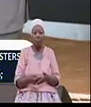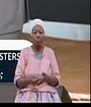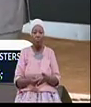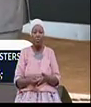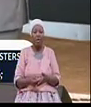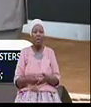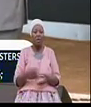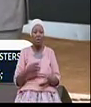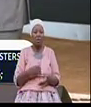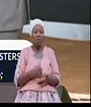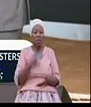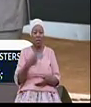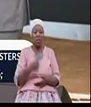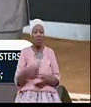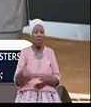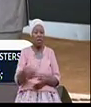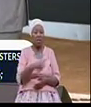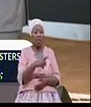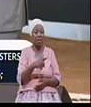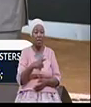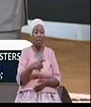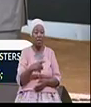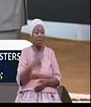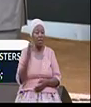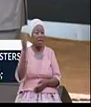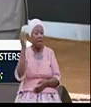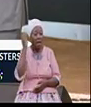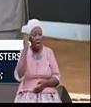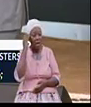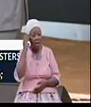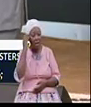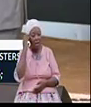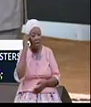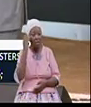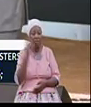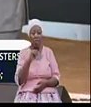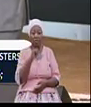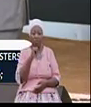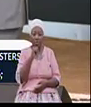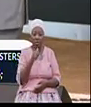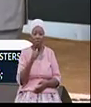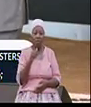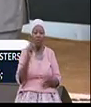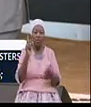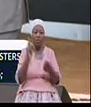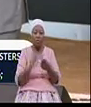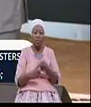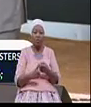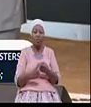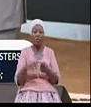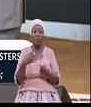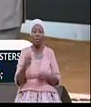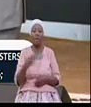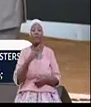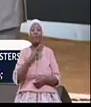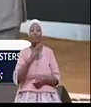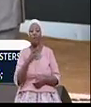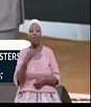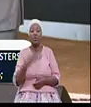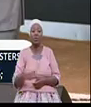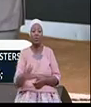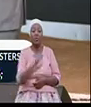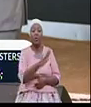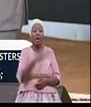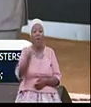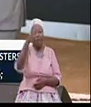it says, they hearkened not unto the voice of their